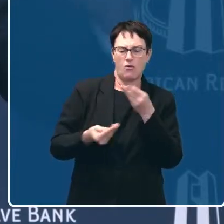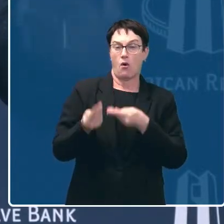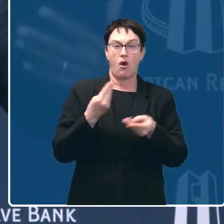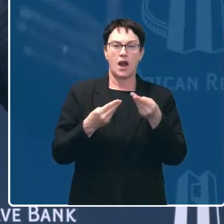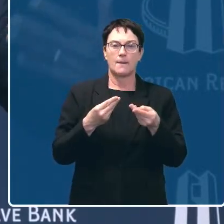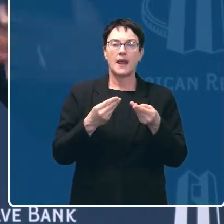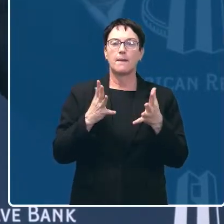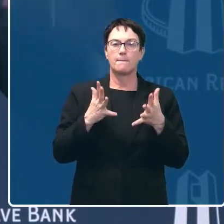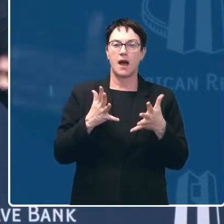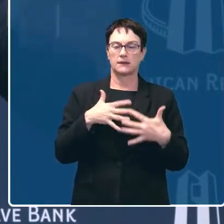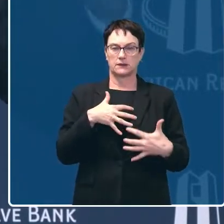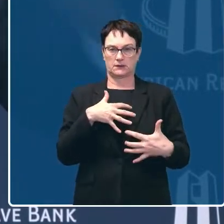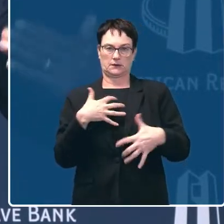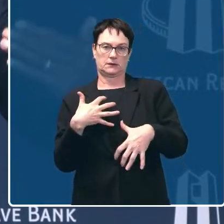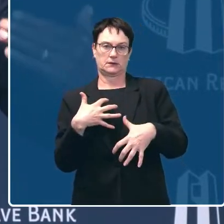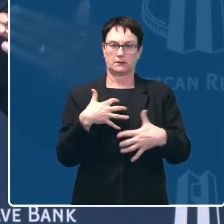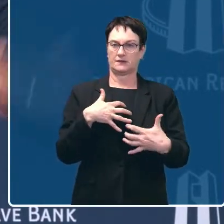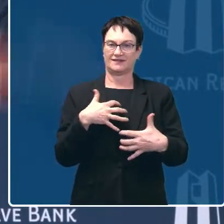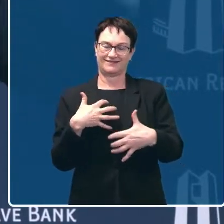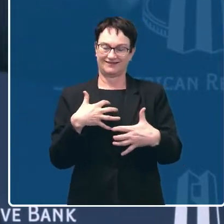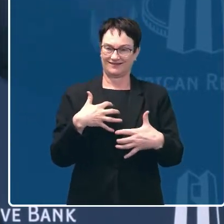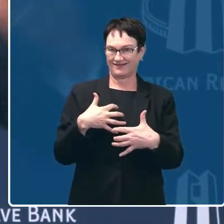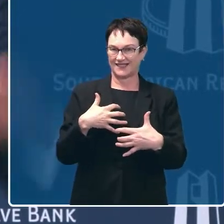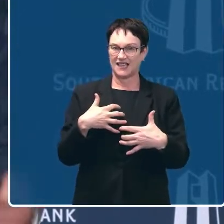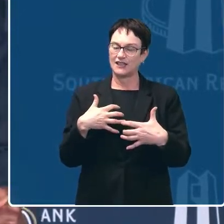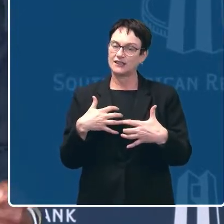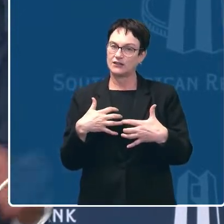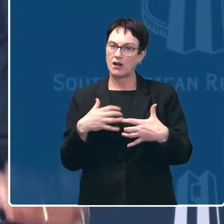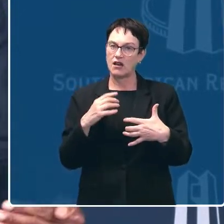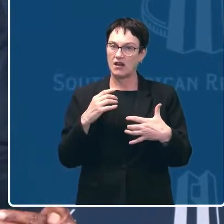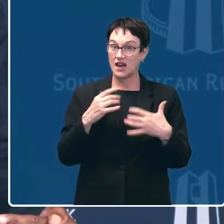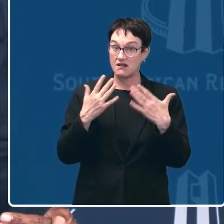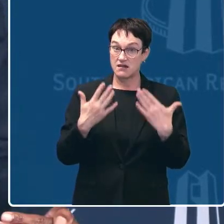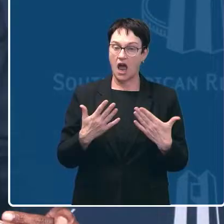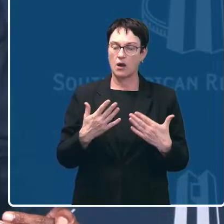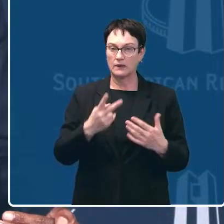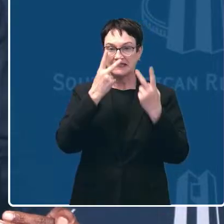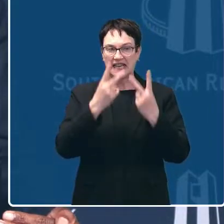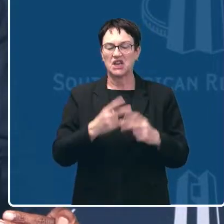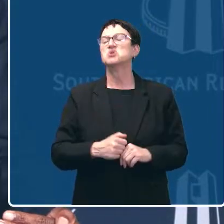resetting itself or setting itself as a high inflation economy.